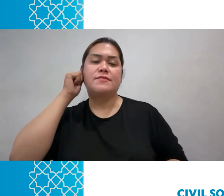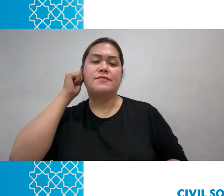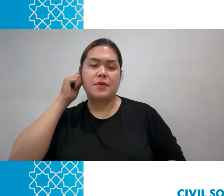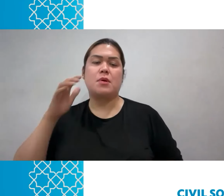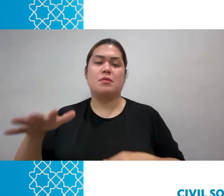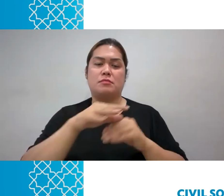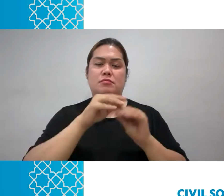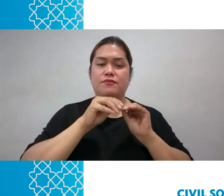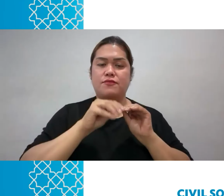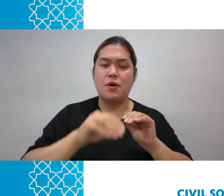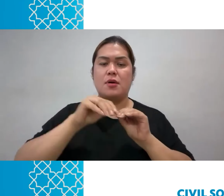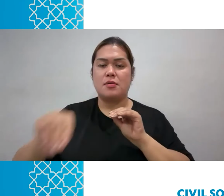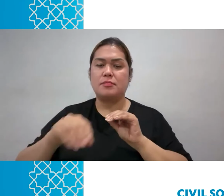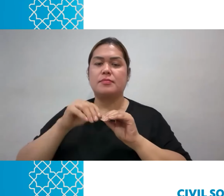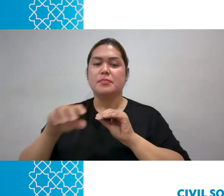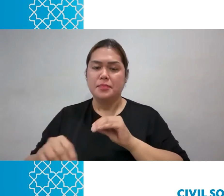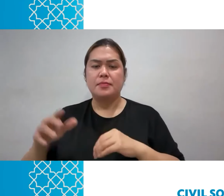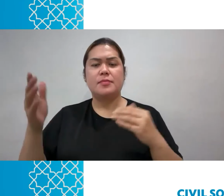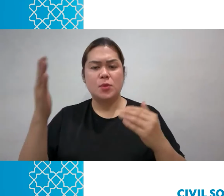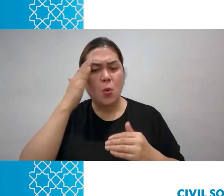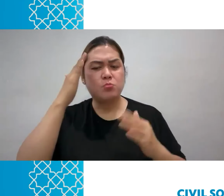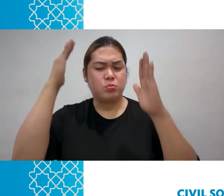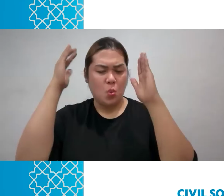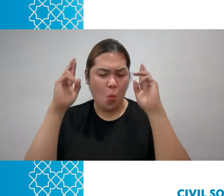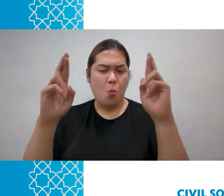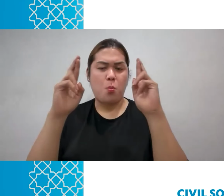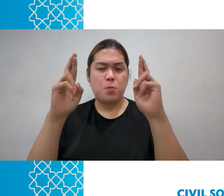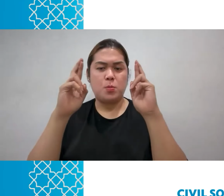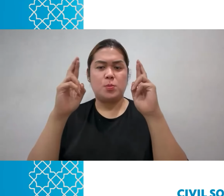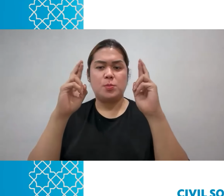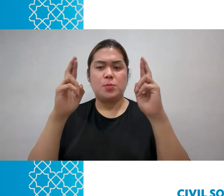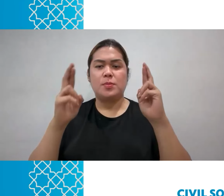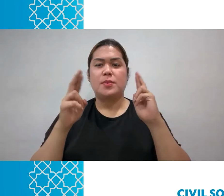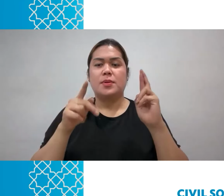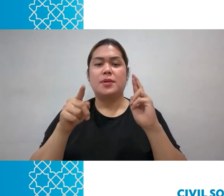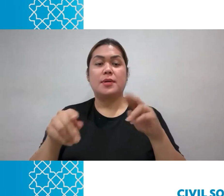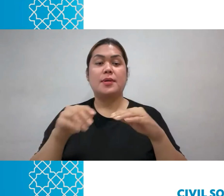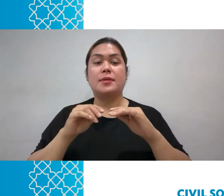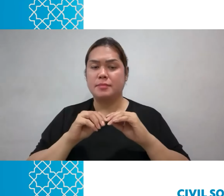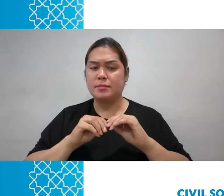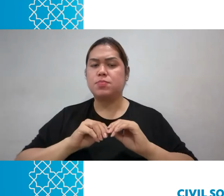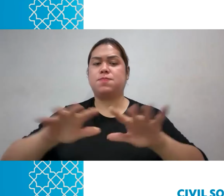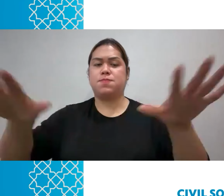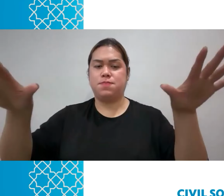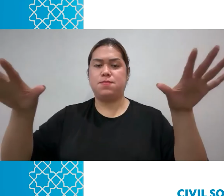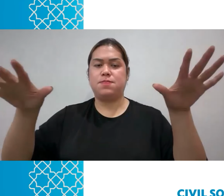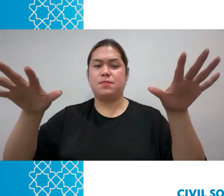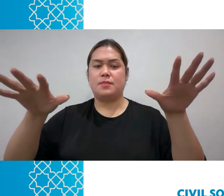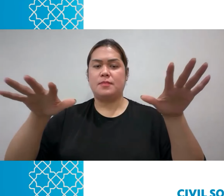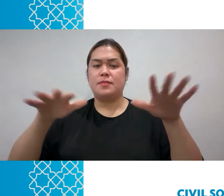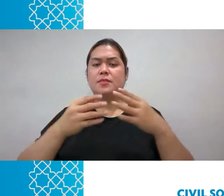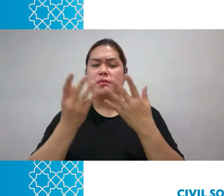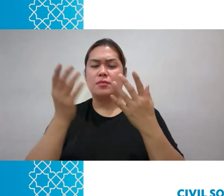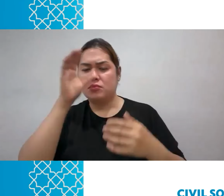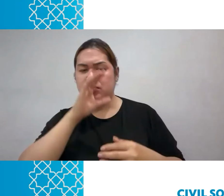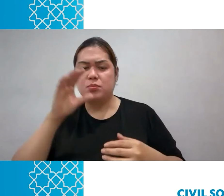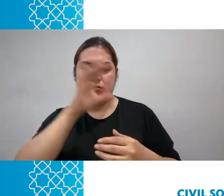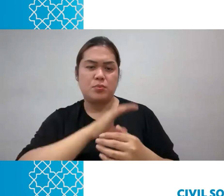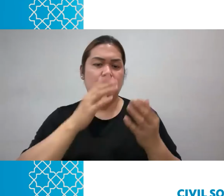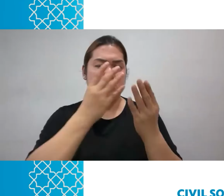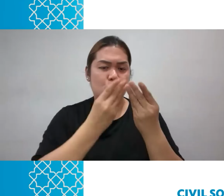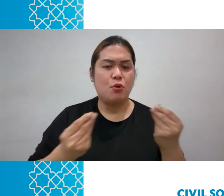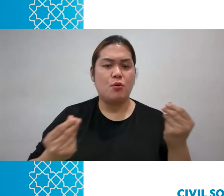And we hope that this will, gain momentum and to find solutions, and also